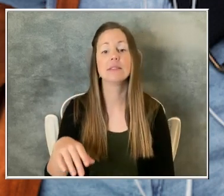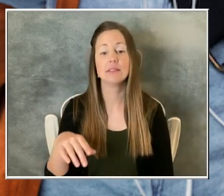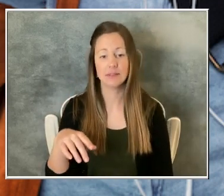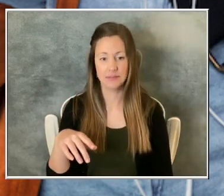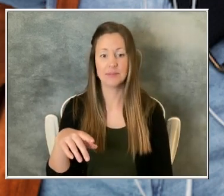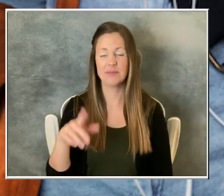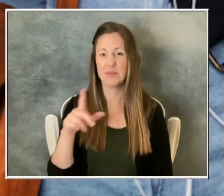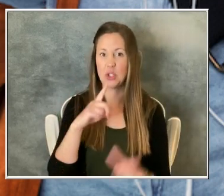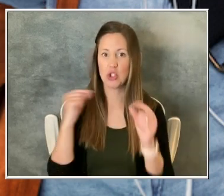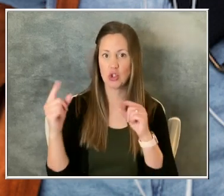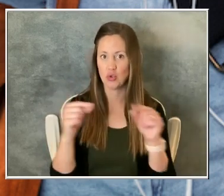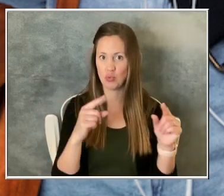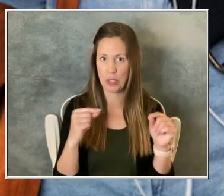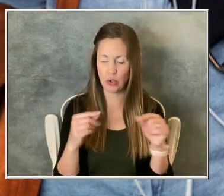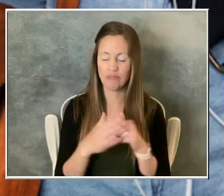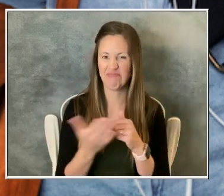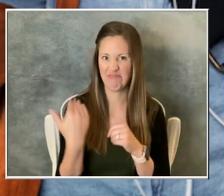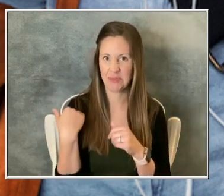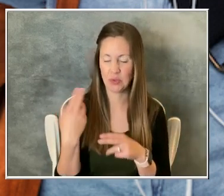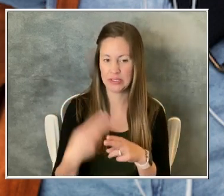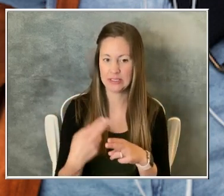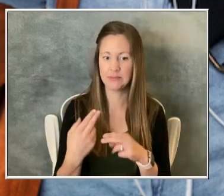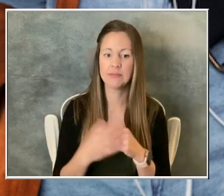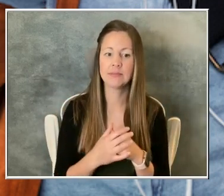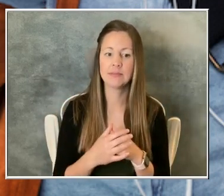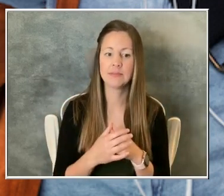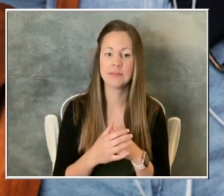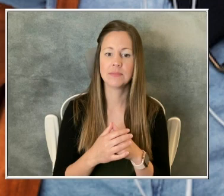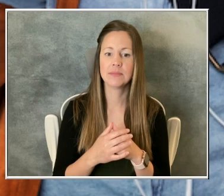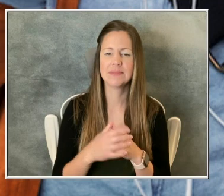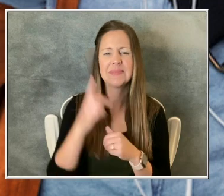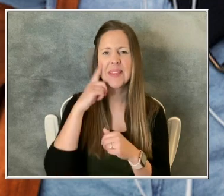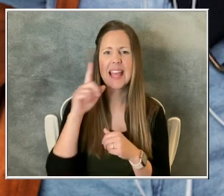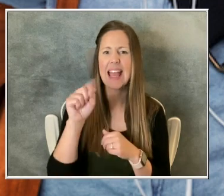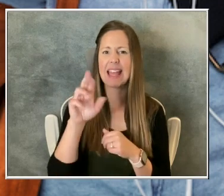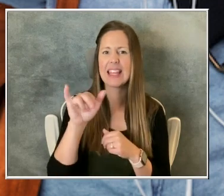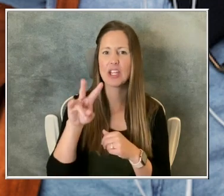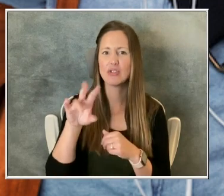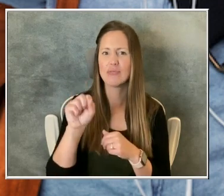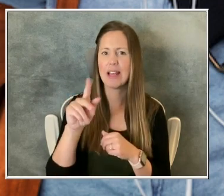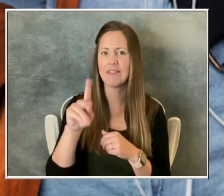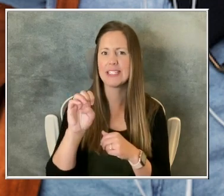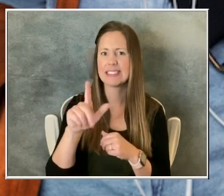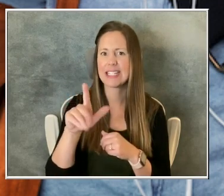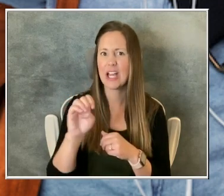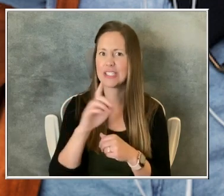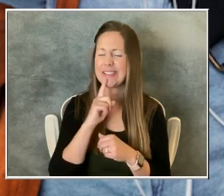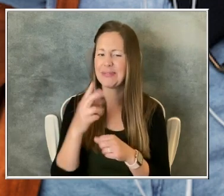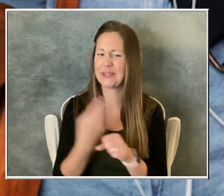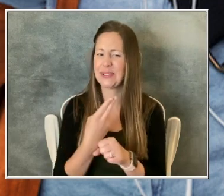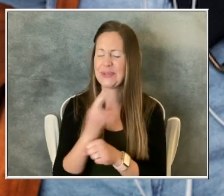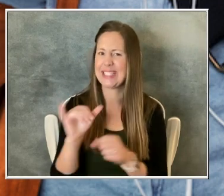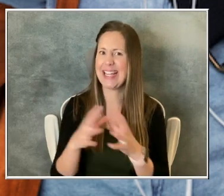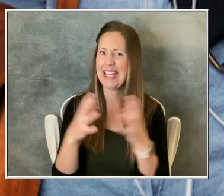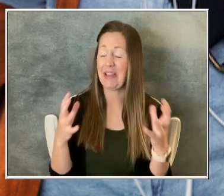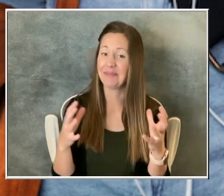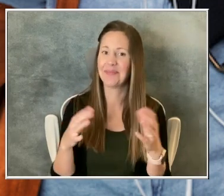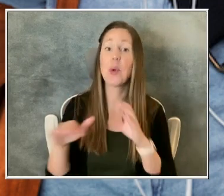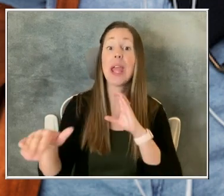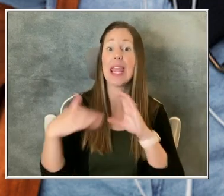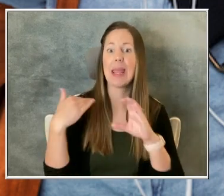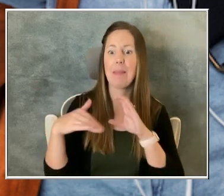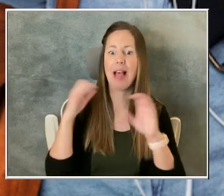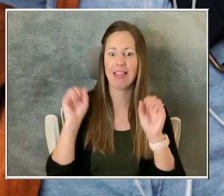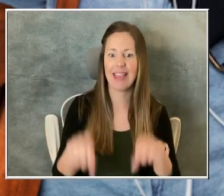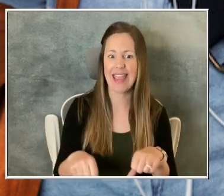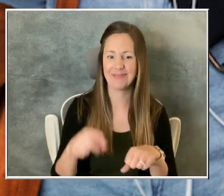called X, where I think Travis Kelsey's active these days, or email the Medical News, or email us at the Medical News